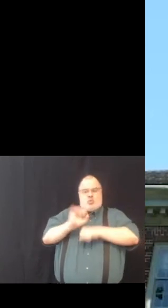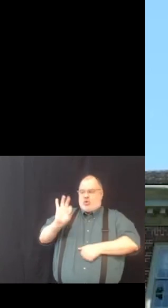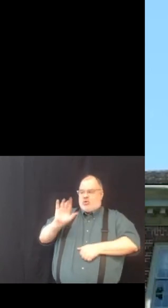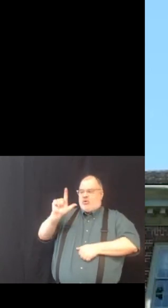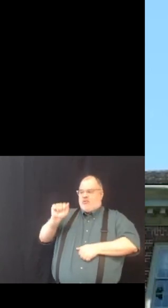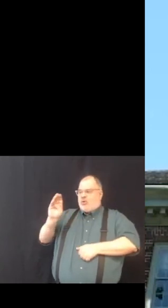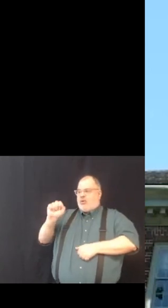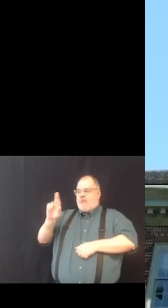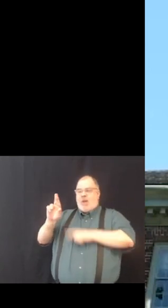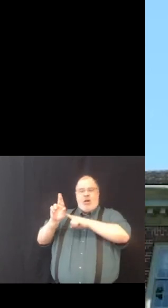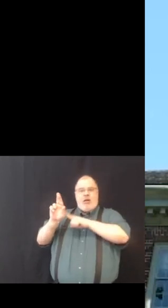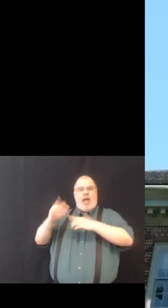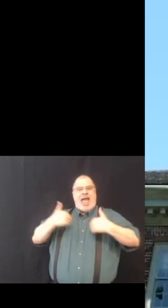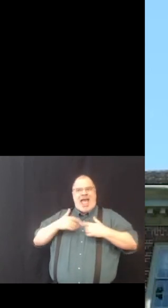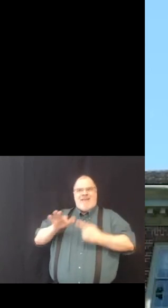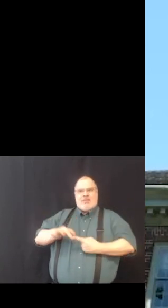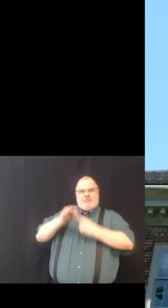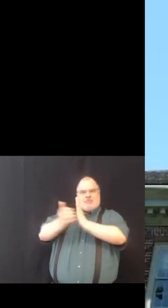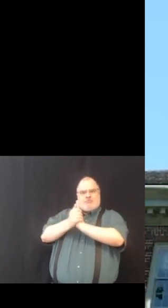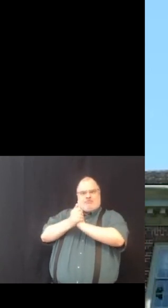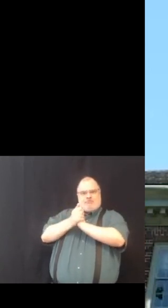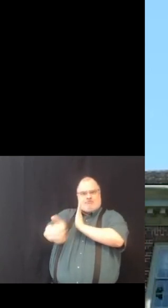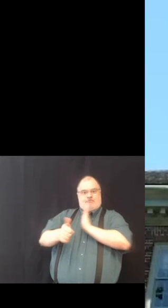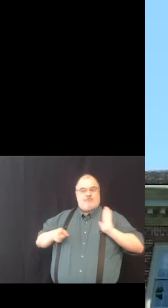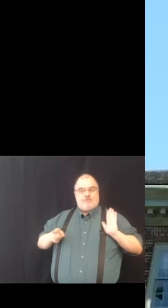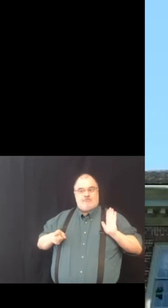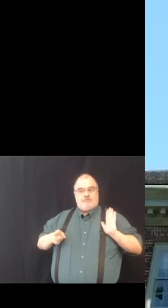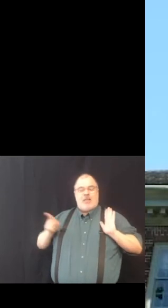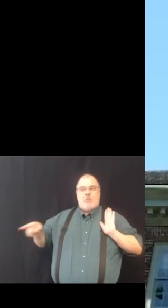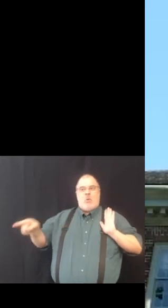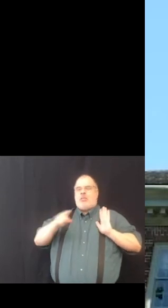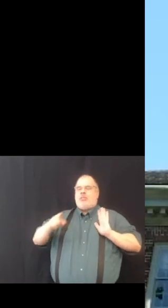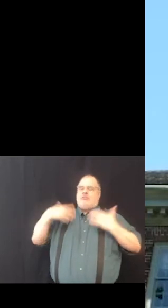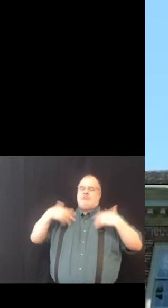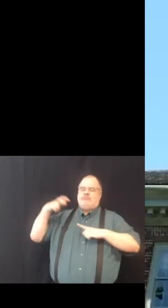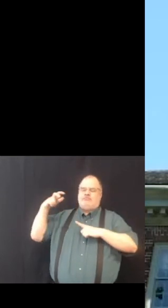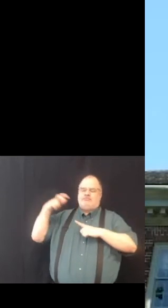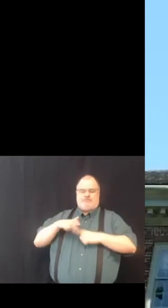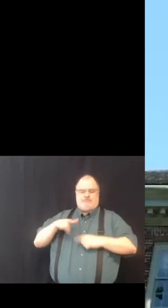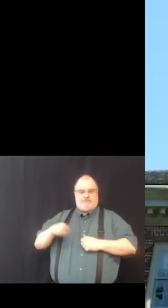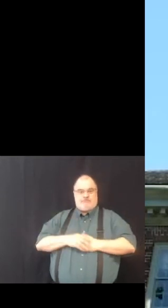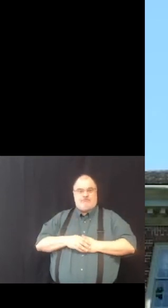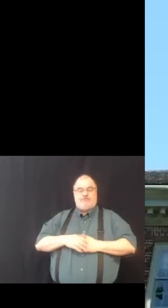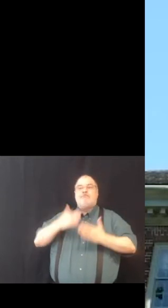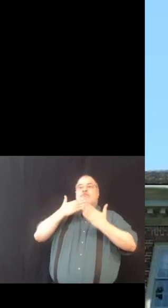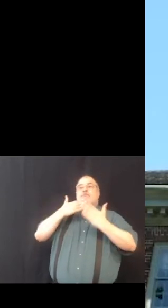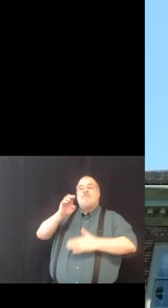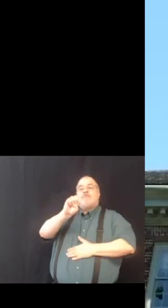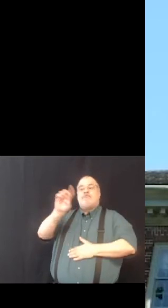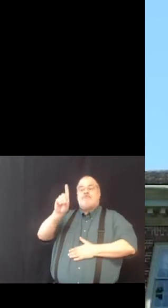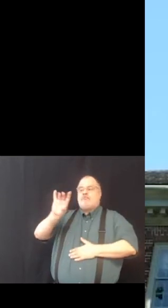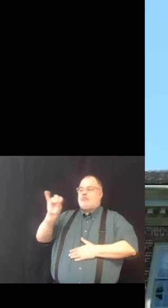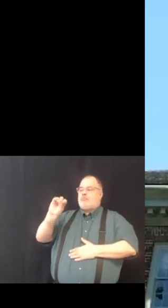of protecting the public and serving our members, and they all do a great job. I want to thank the Bar's Executive Director, Josh